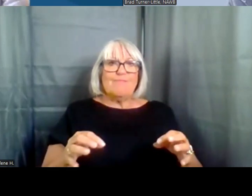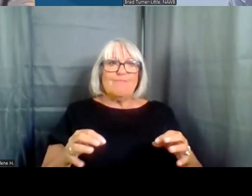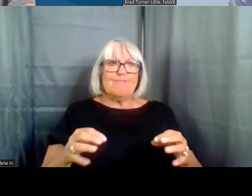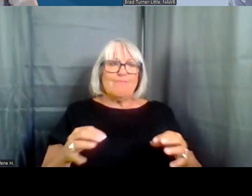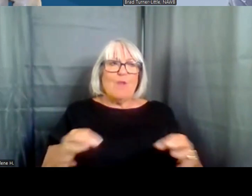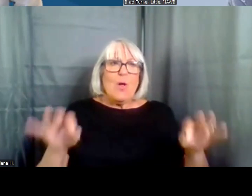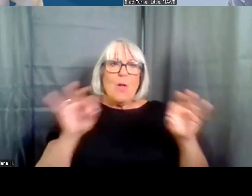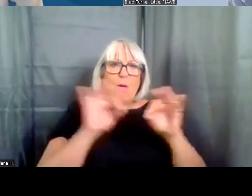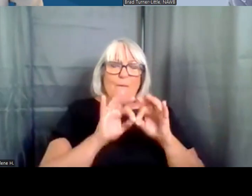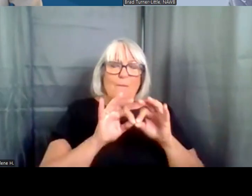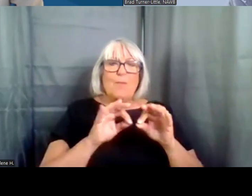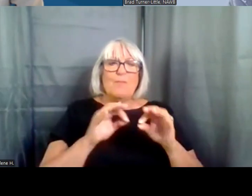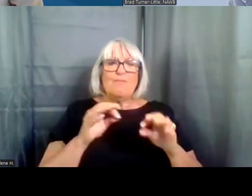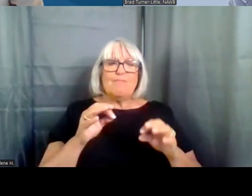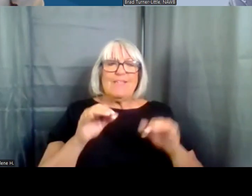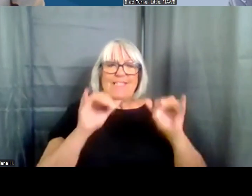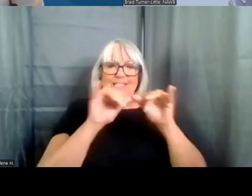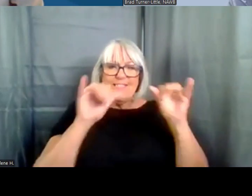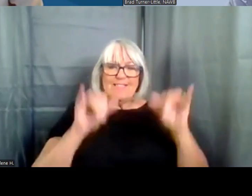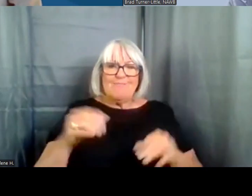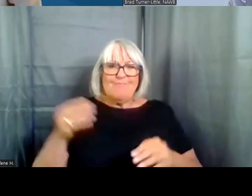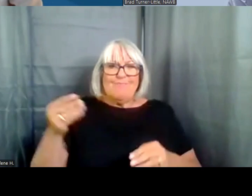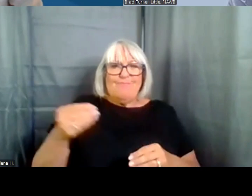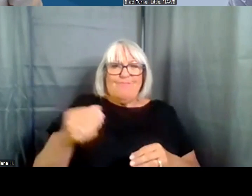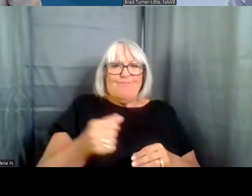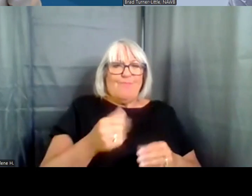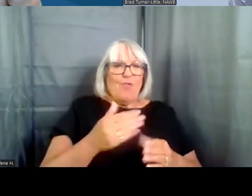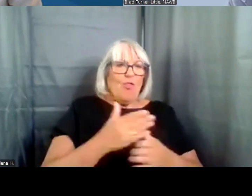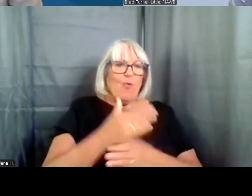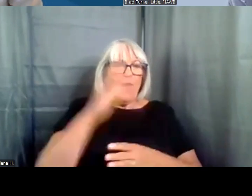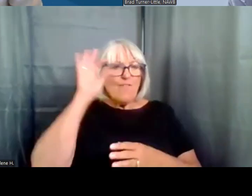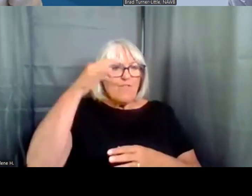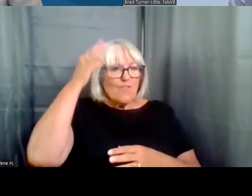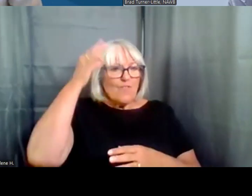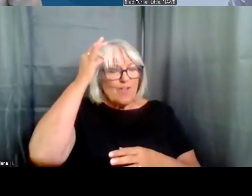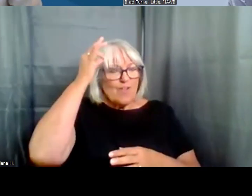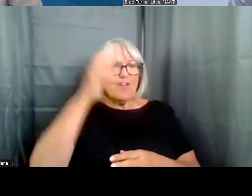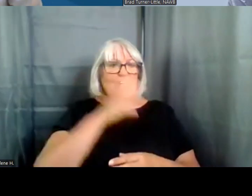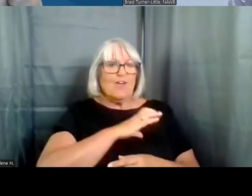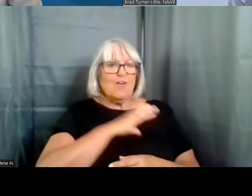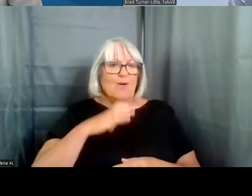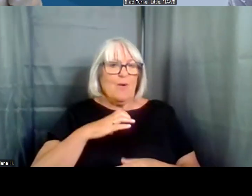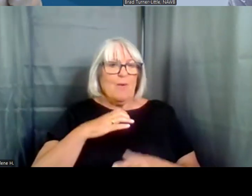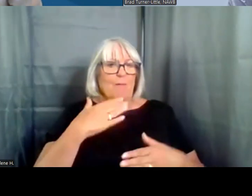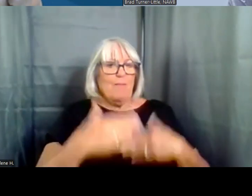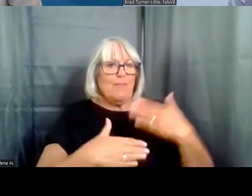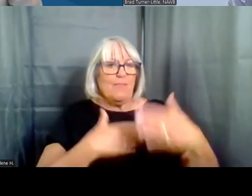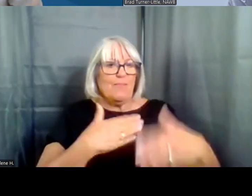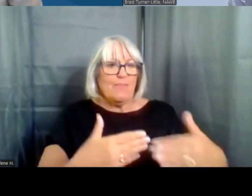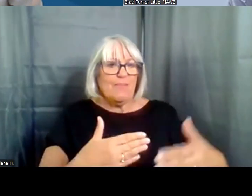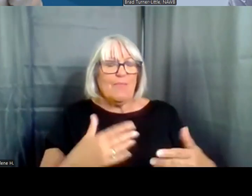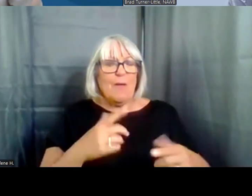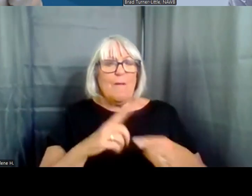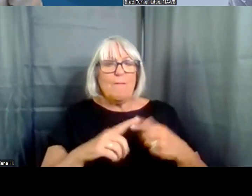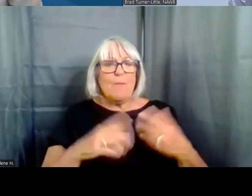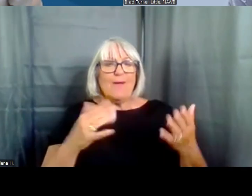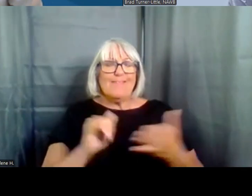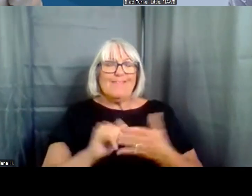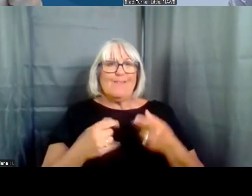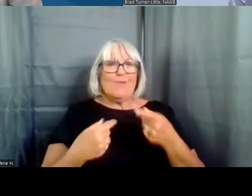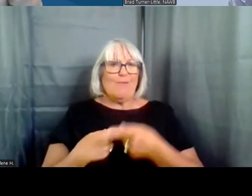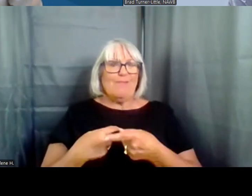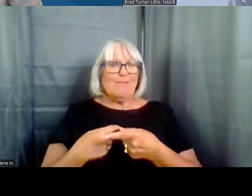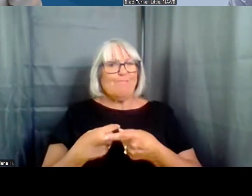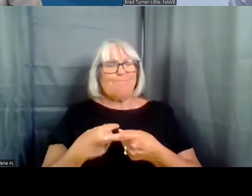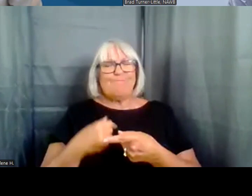appropriation process, congressional appropriation process. This is one, however, I think that has been shortchanged for a long time and